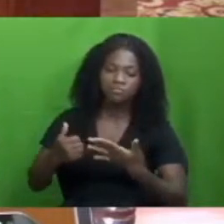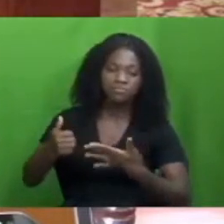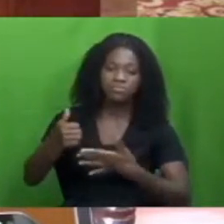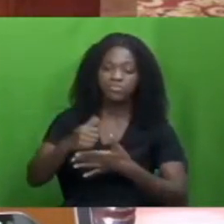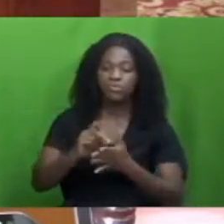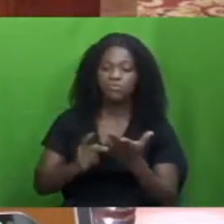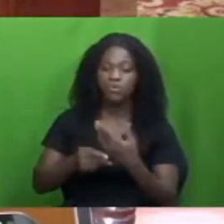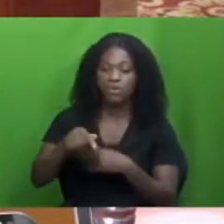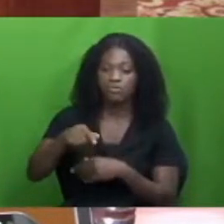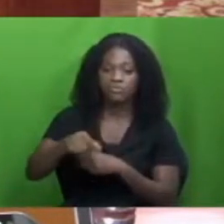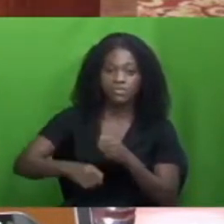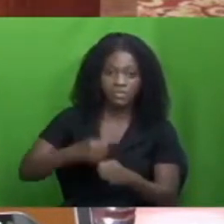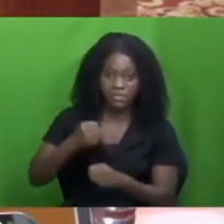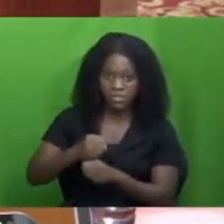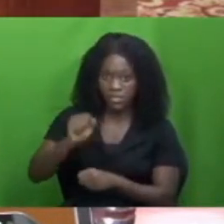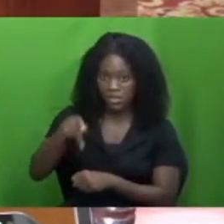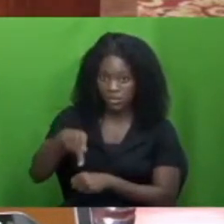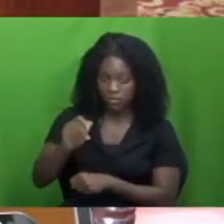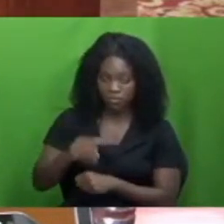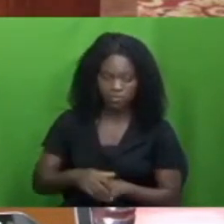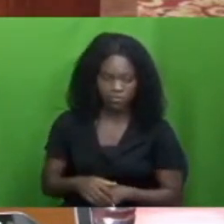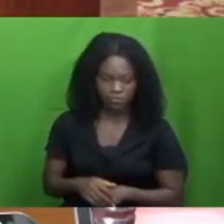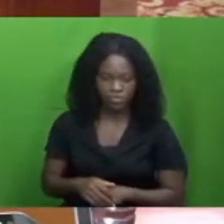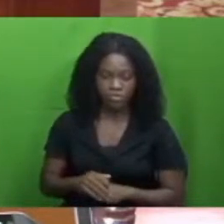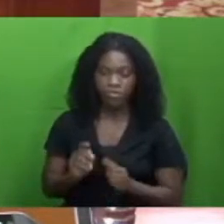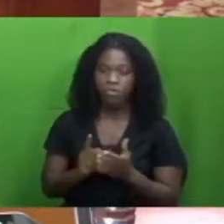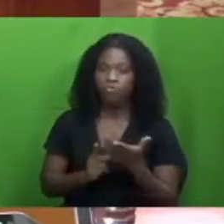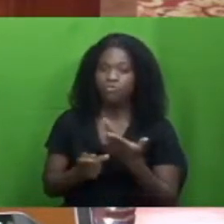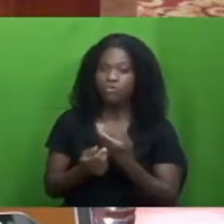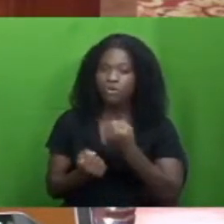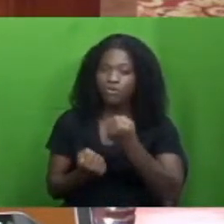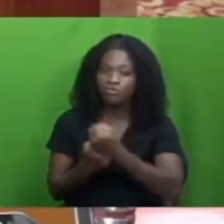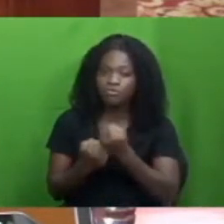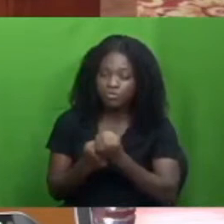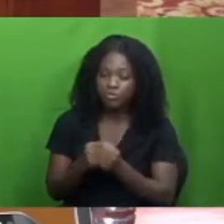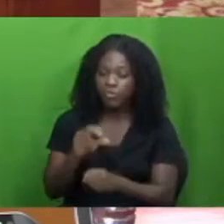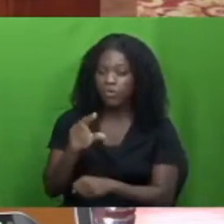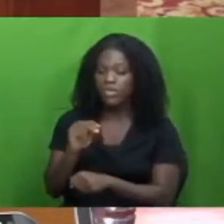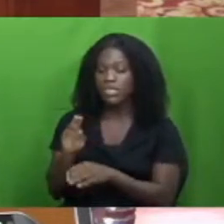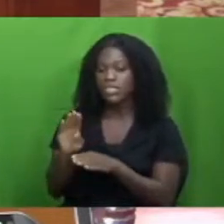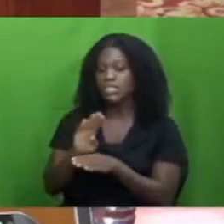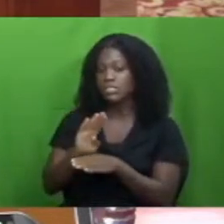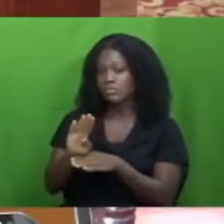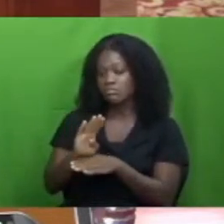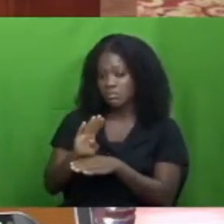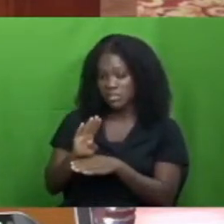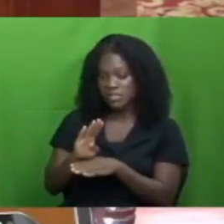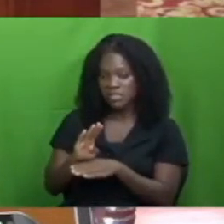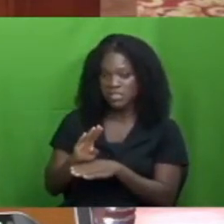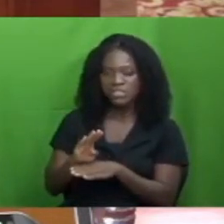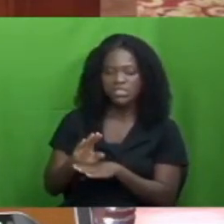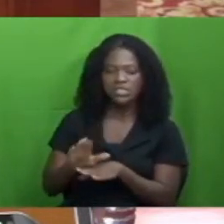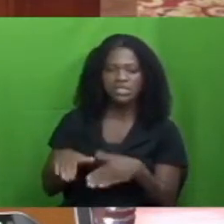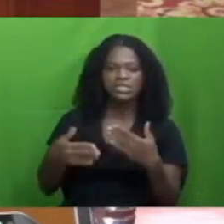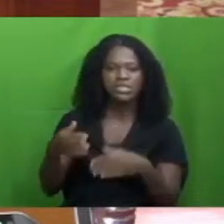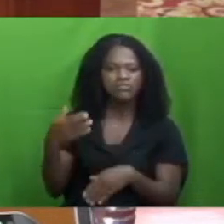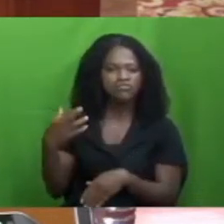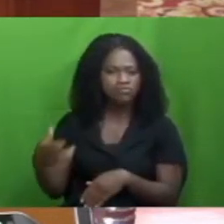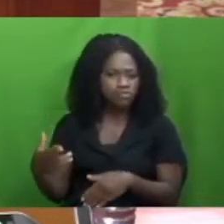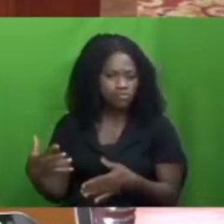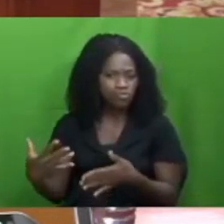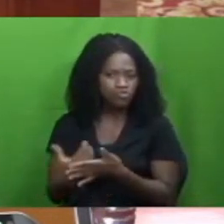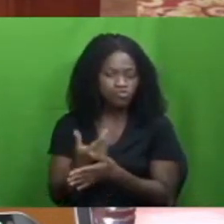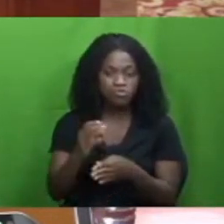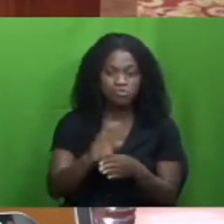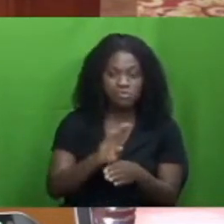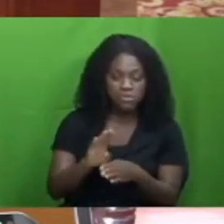of this year. The program has supported 30 business and innovation hubs with grants to resource startups in